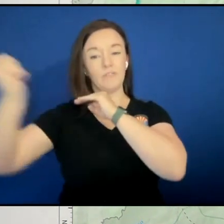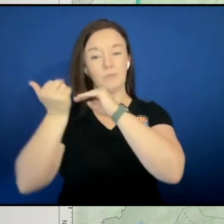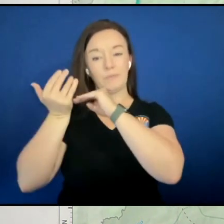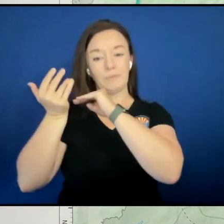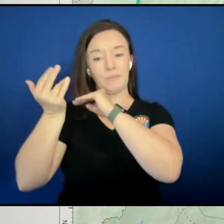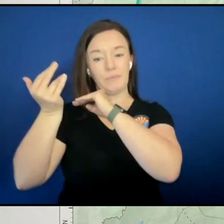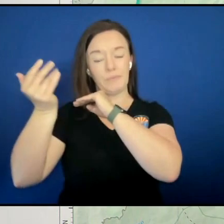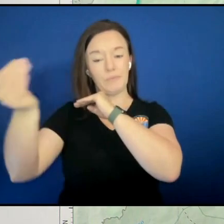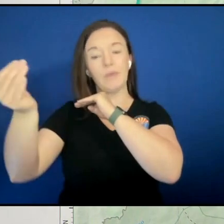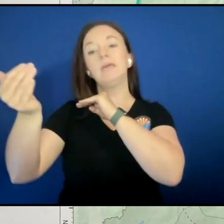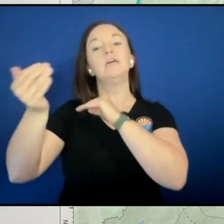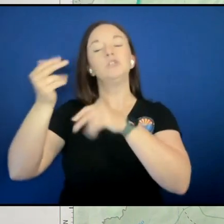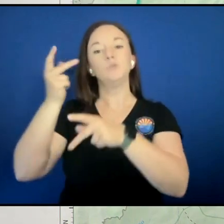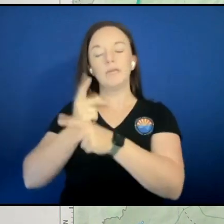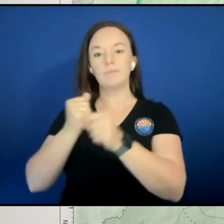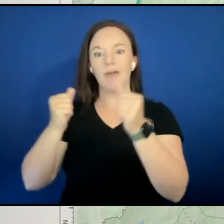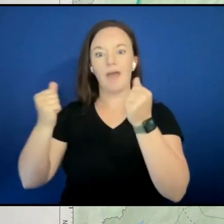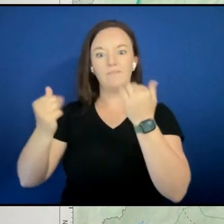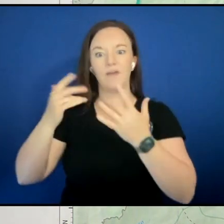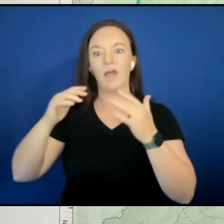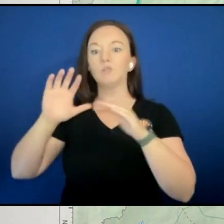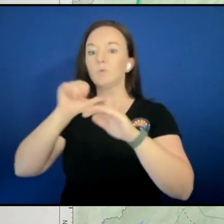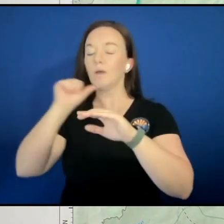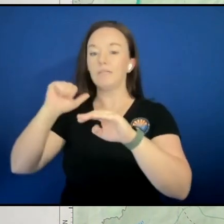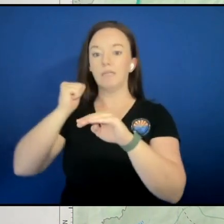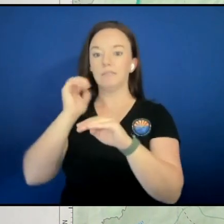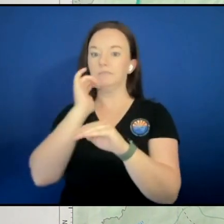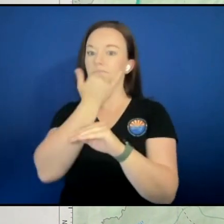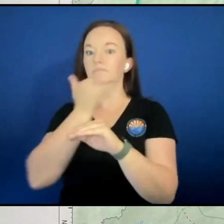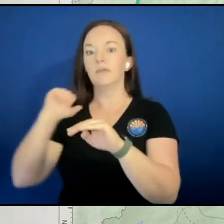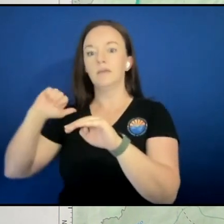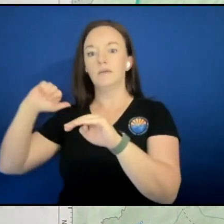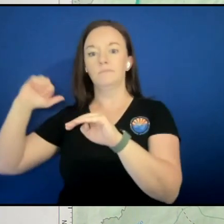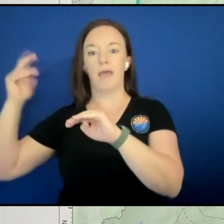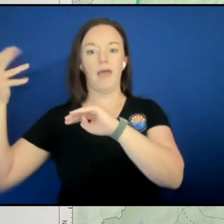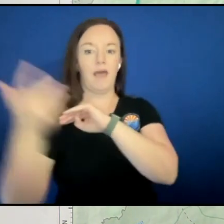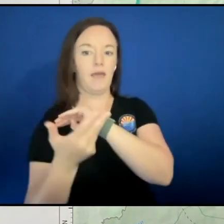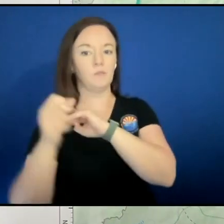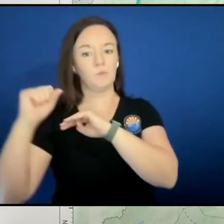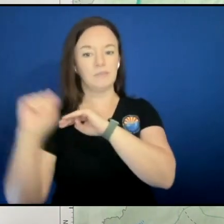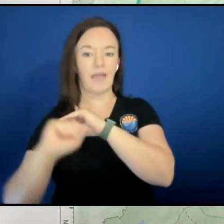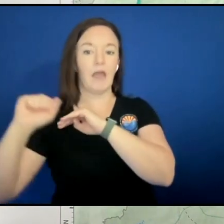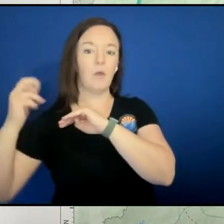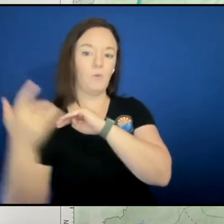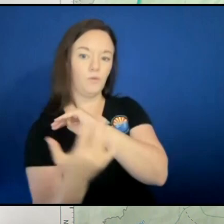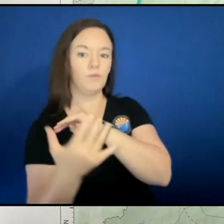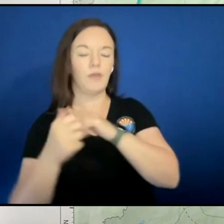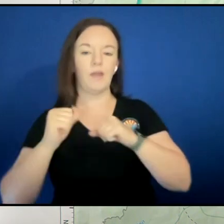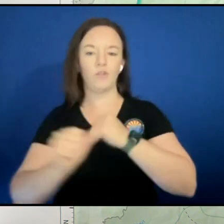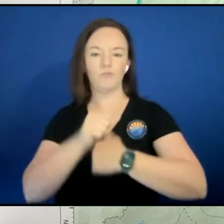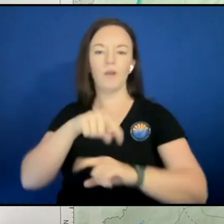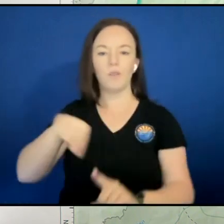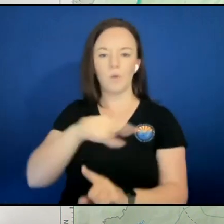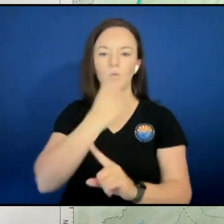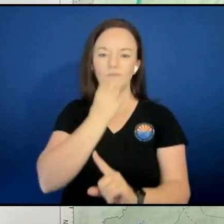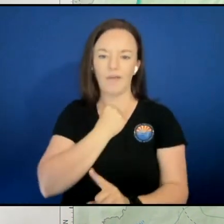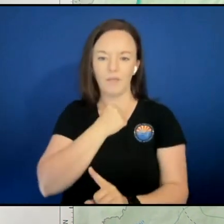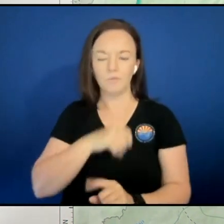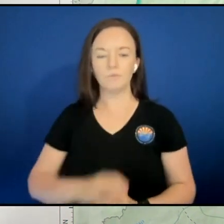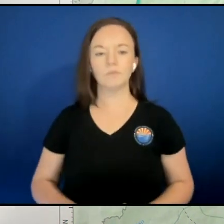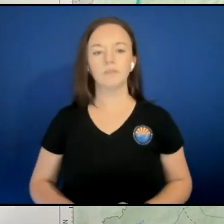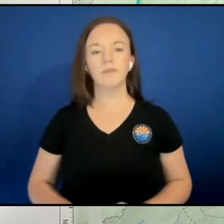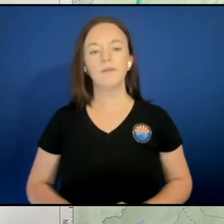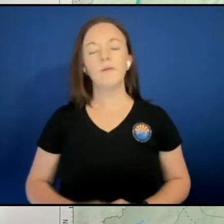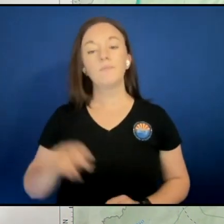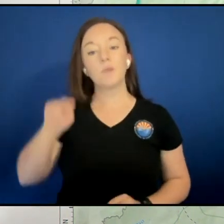Cabin and so that it doesn't hook around back to our values to the south. The fire to the north only grew about 1,500 acres yesterday, and there's